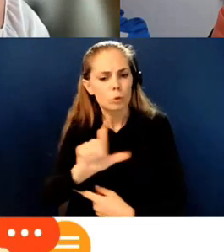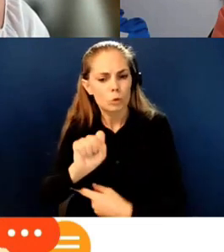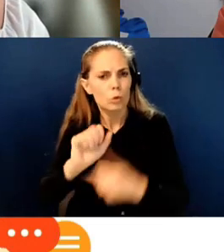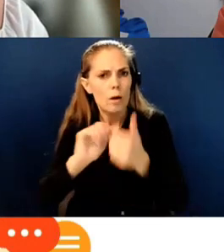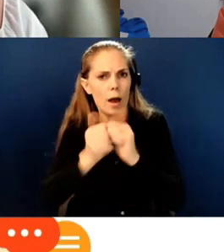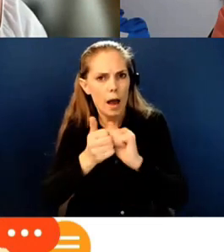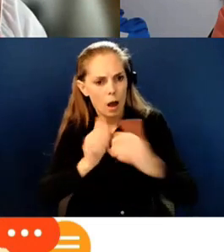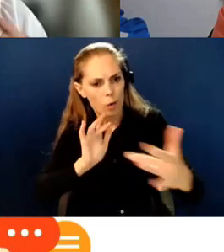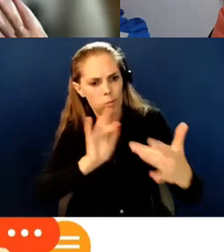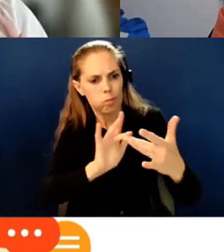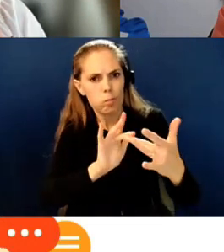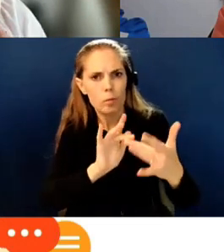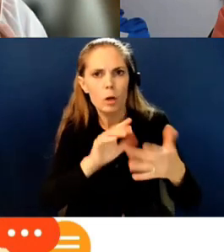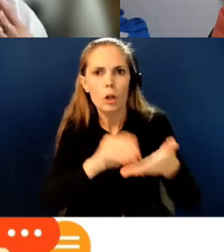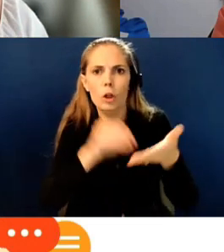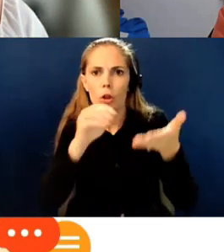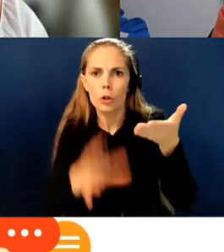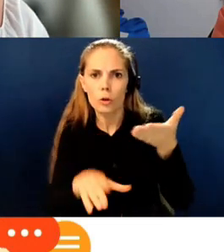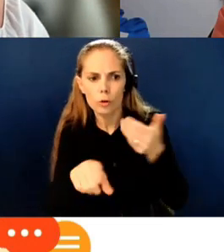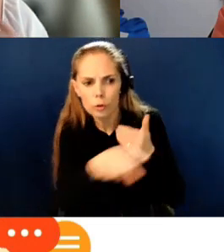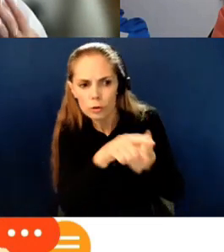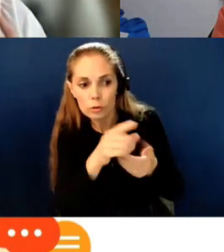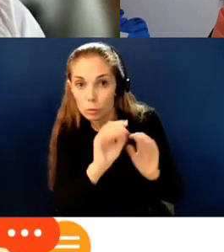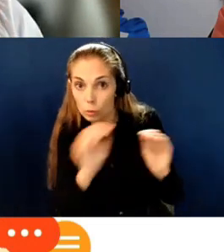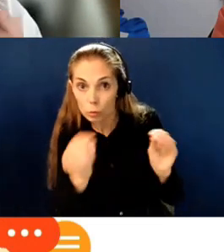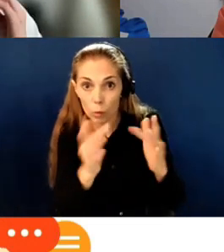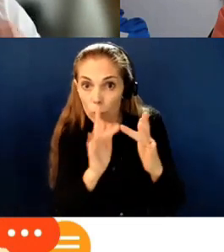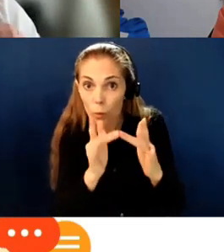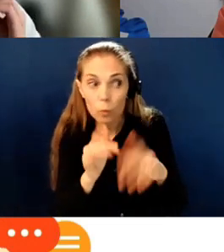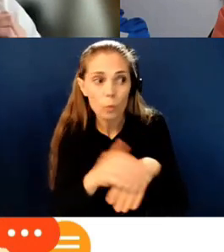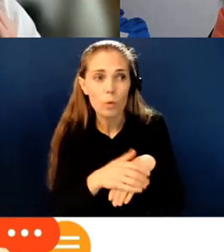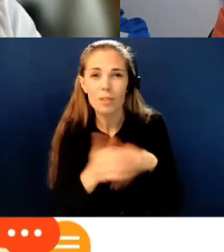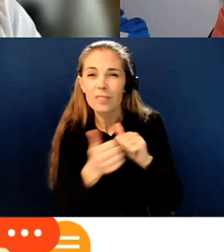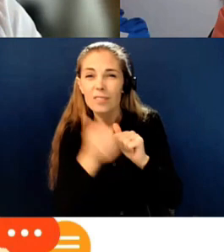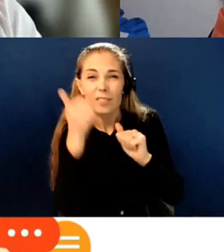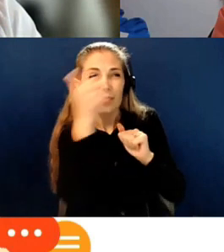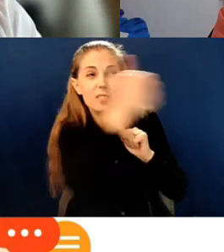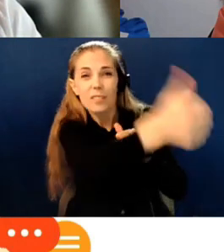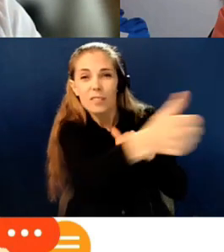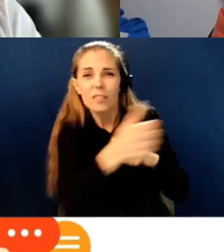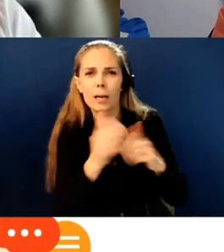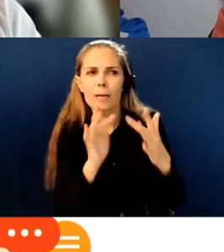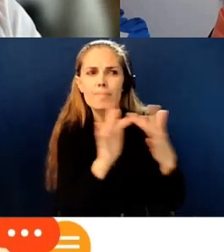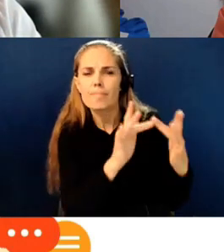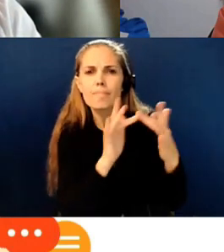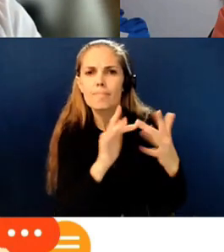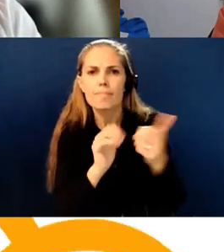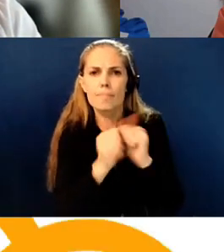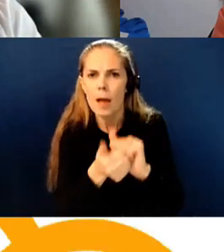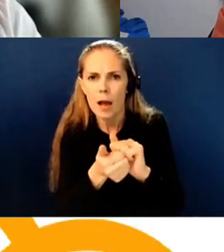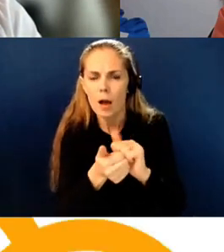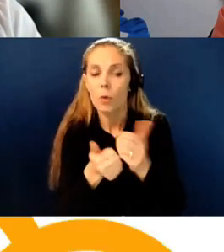remote locations, or even looking at that as a tool because it's fast, quick, and efficient to use.